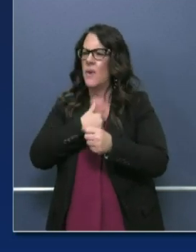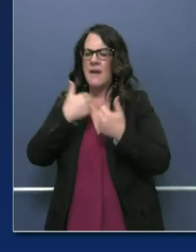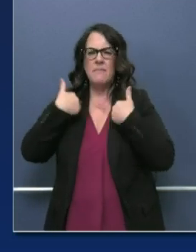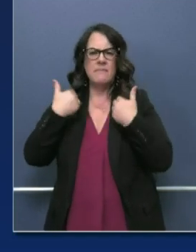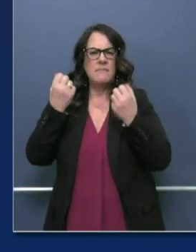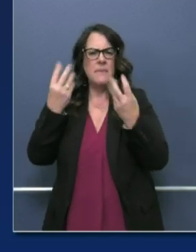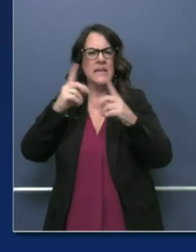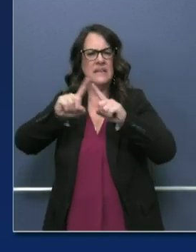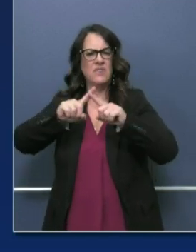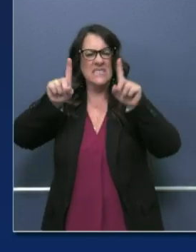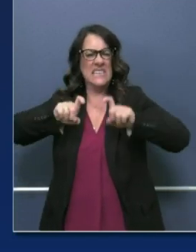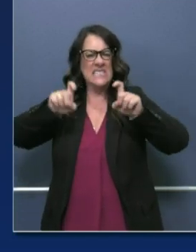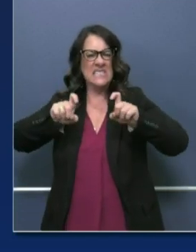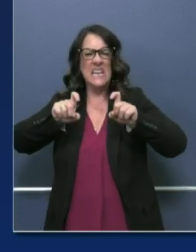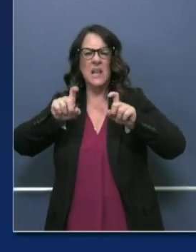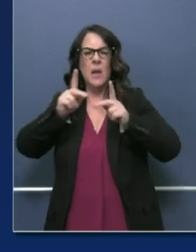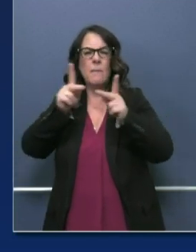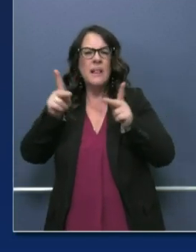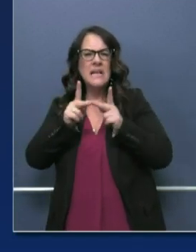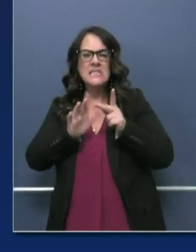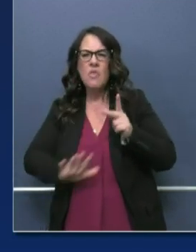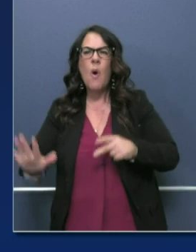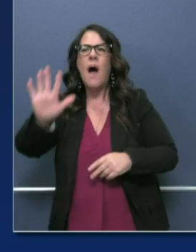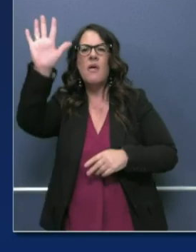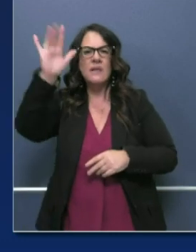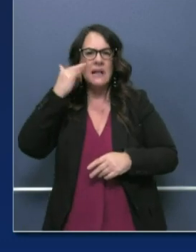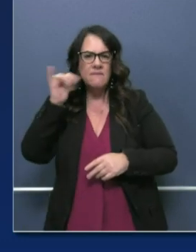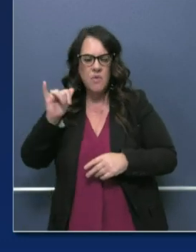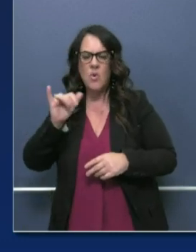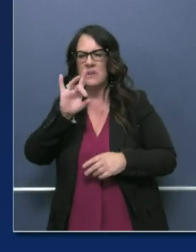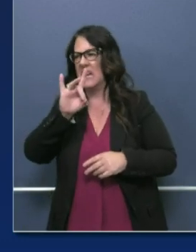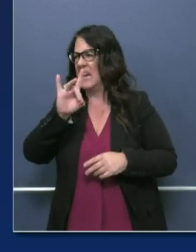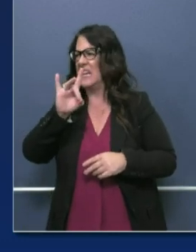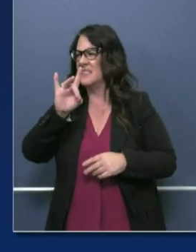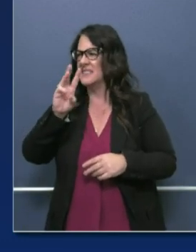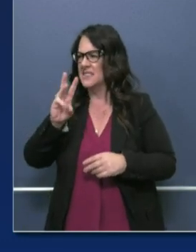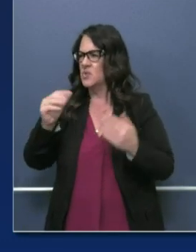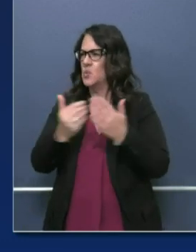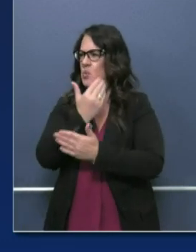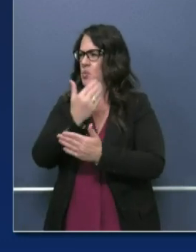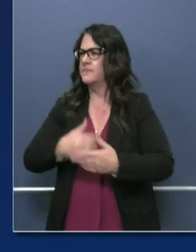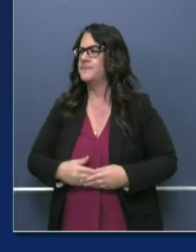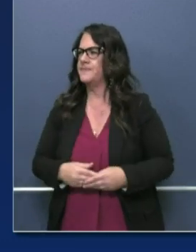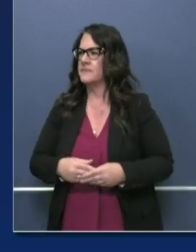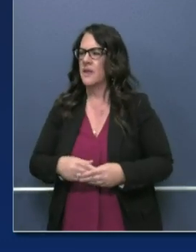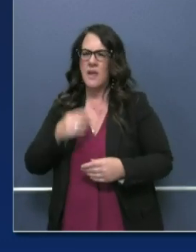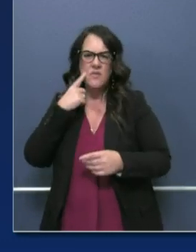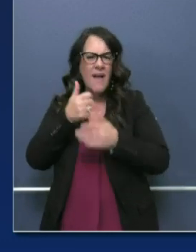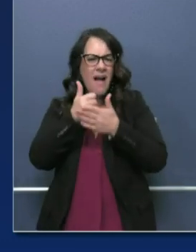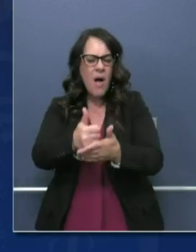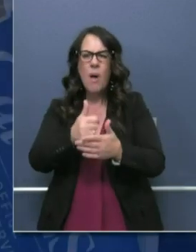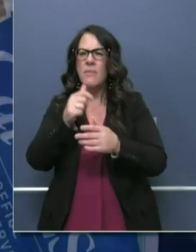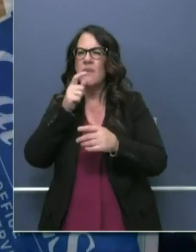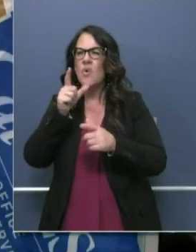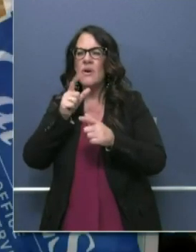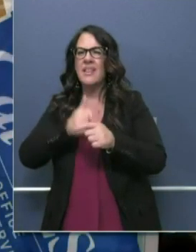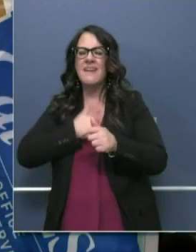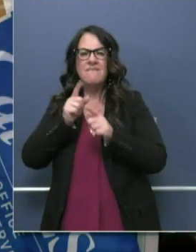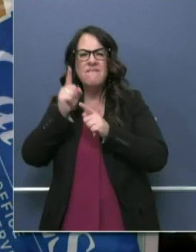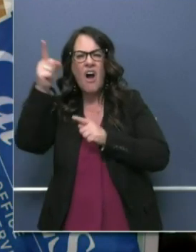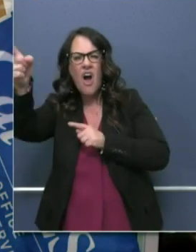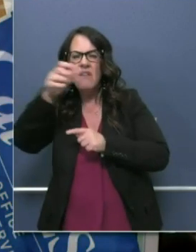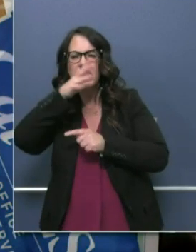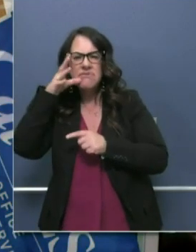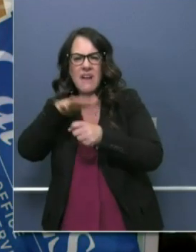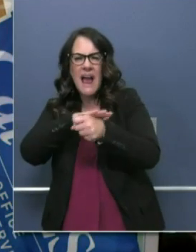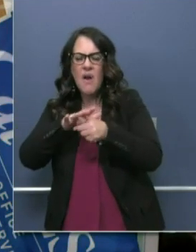address testing needs. Those are rolling out. They should be out soon. Again, this gives us optimism that as we're moving towards the end of this week, that we will